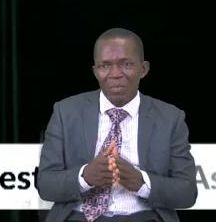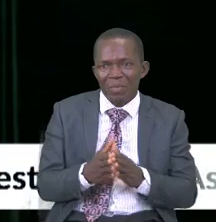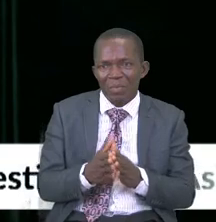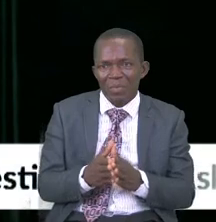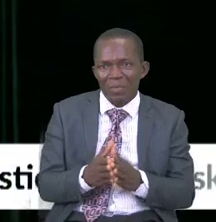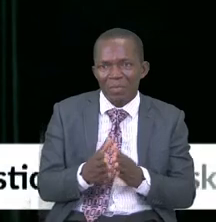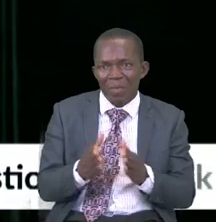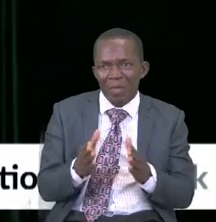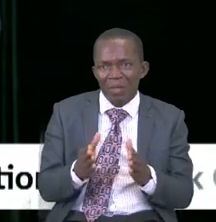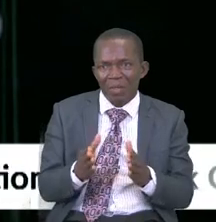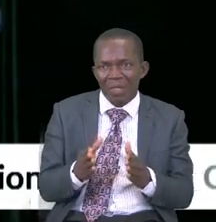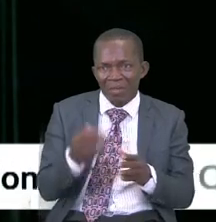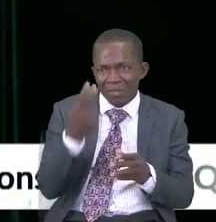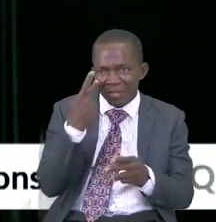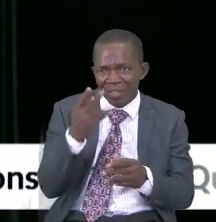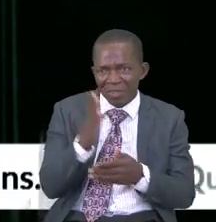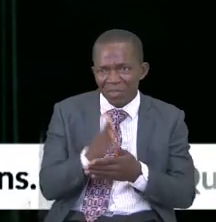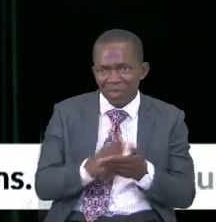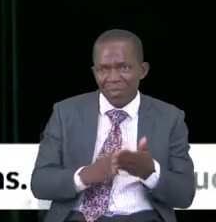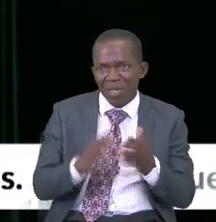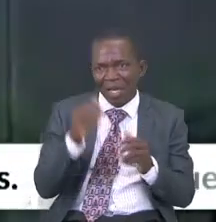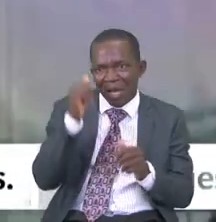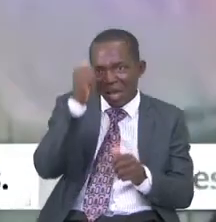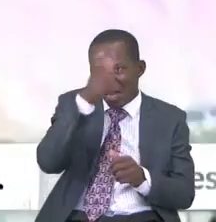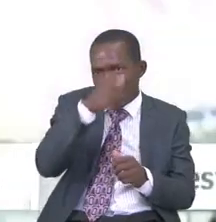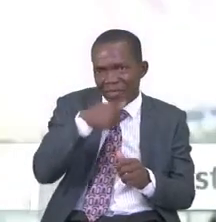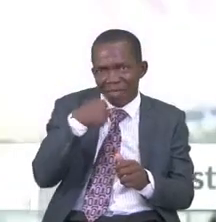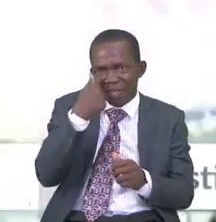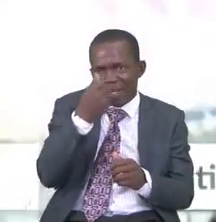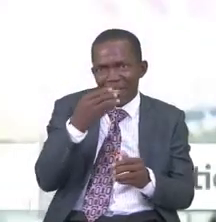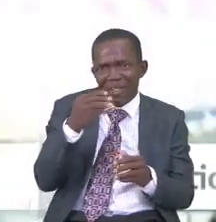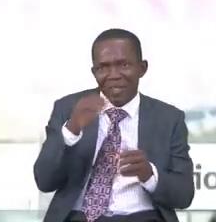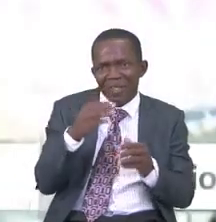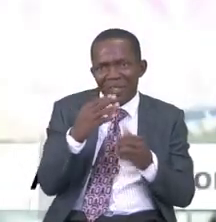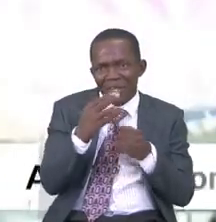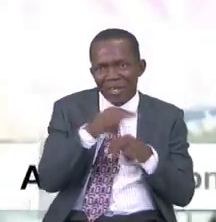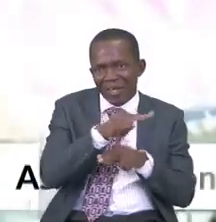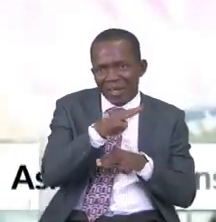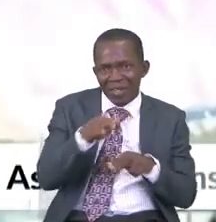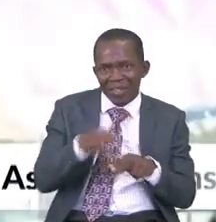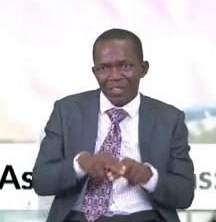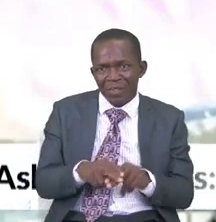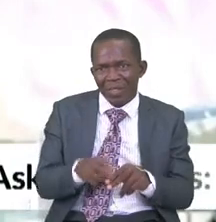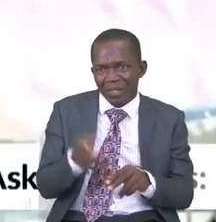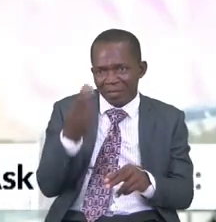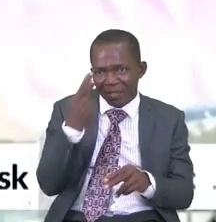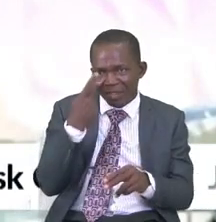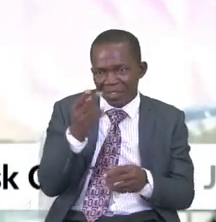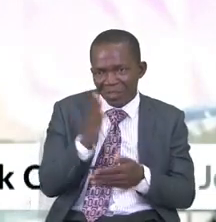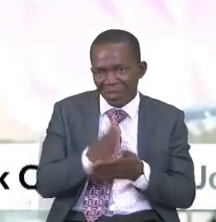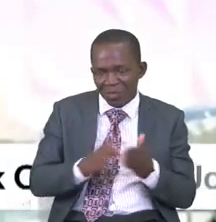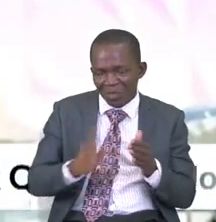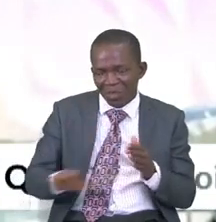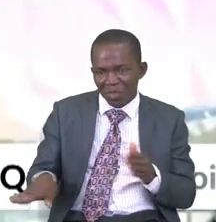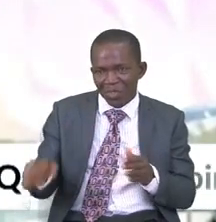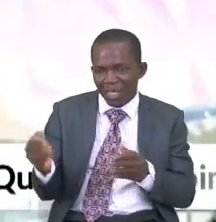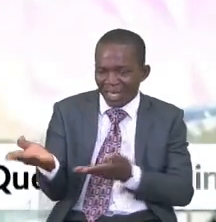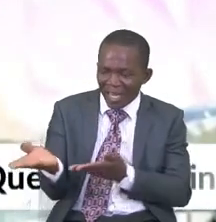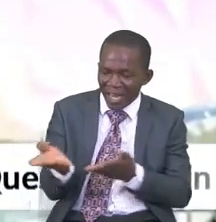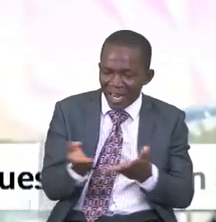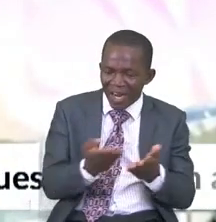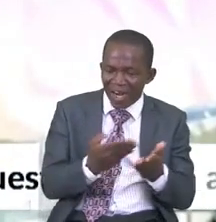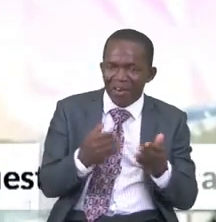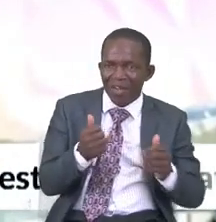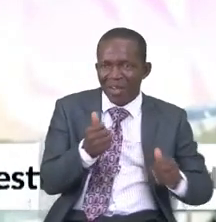you seen some African nations? Have you seen some children carrying guns, AK-47s? We